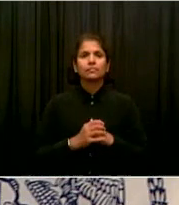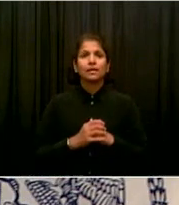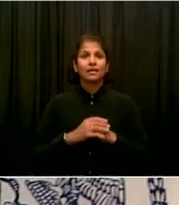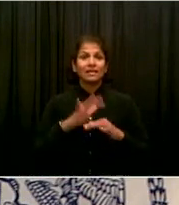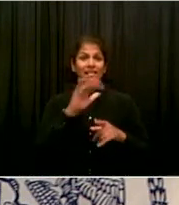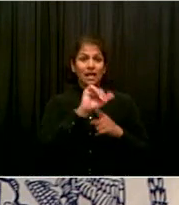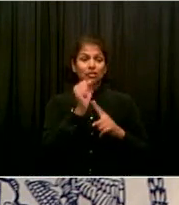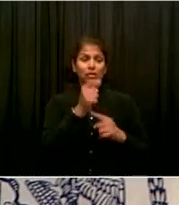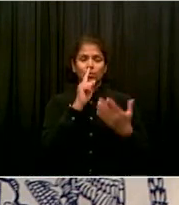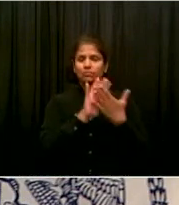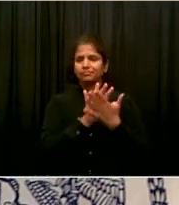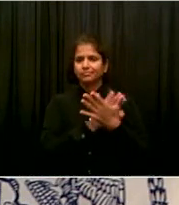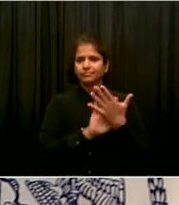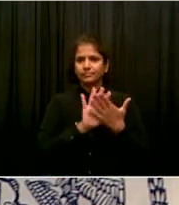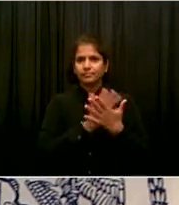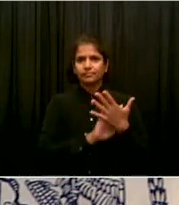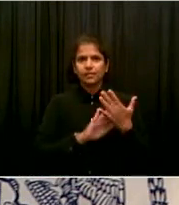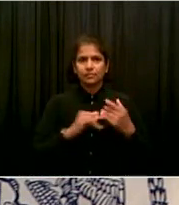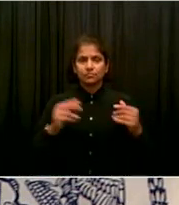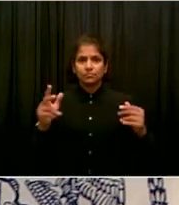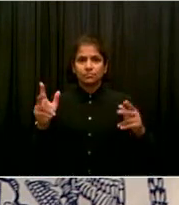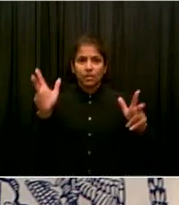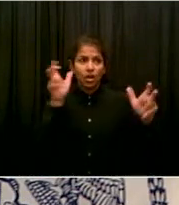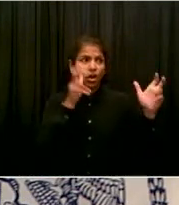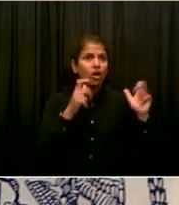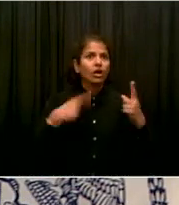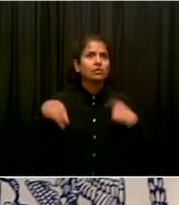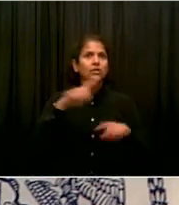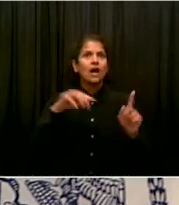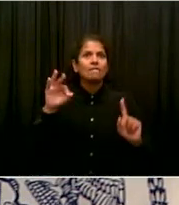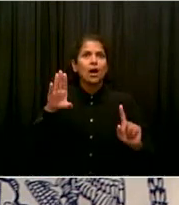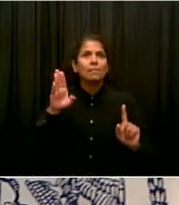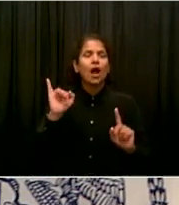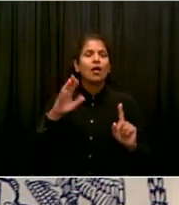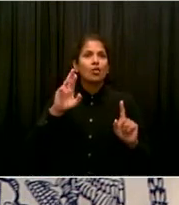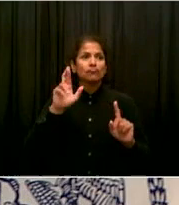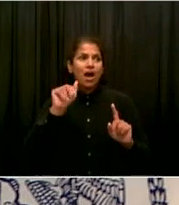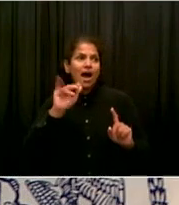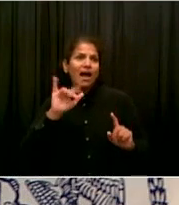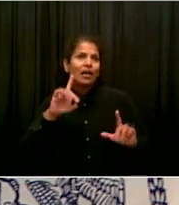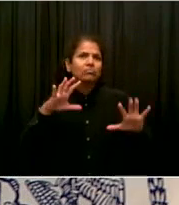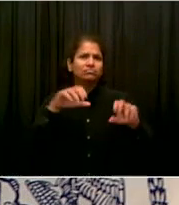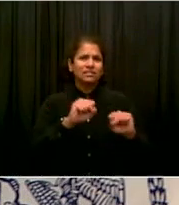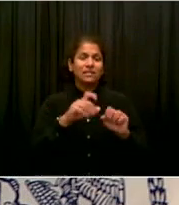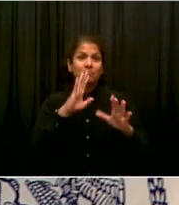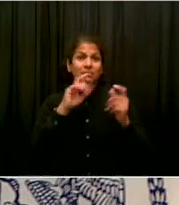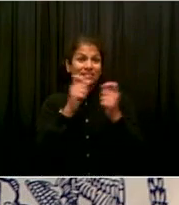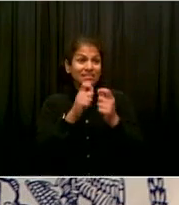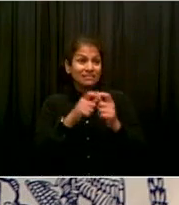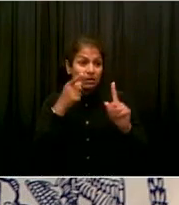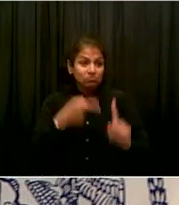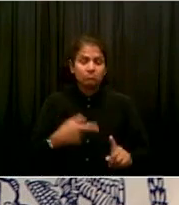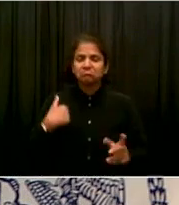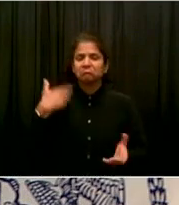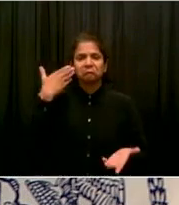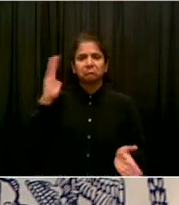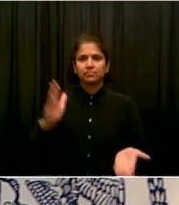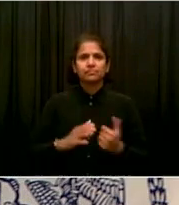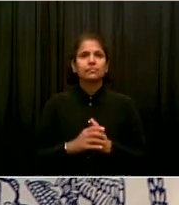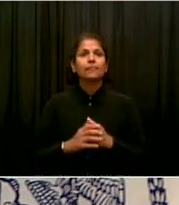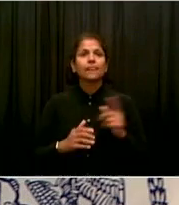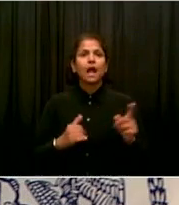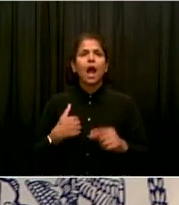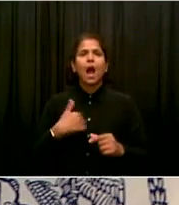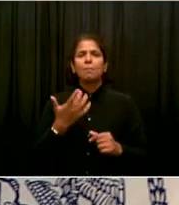FBI raid. I don't know the specifics. I don't know who it's directed at. I want to really hear the details before I comment further.